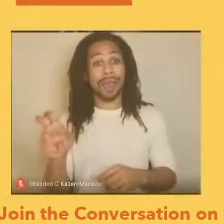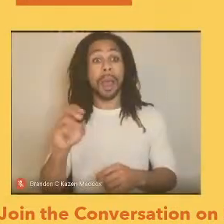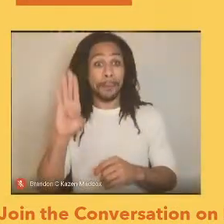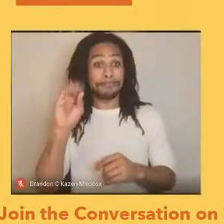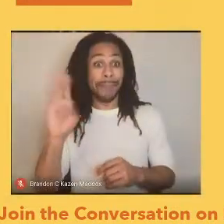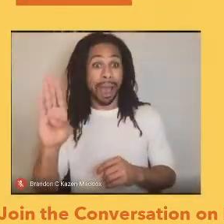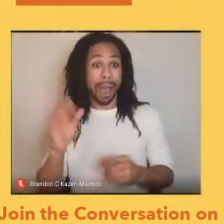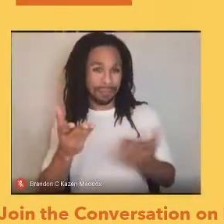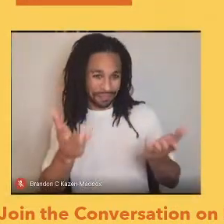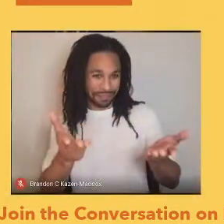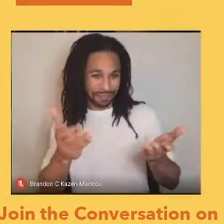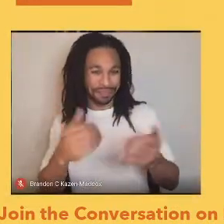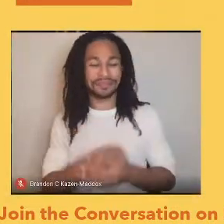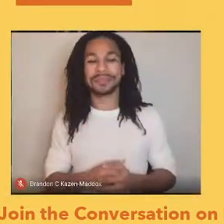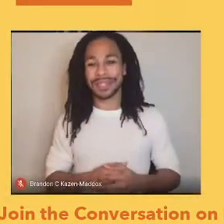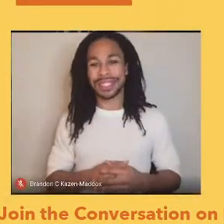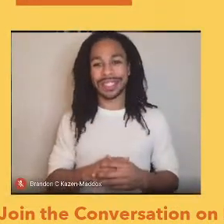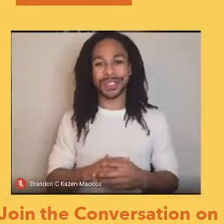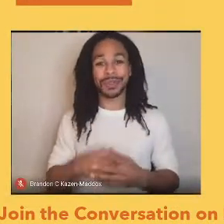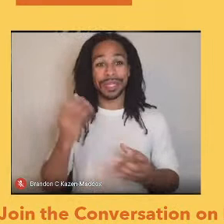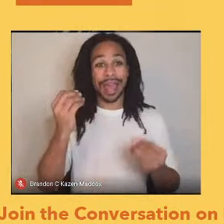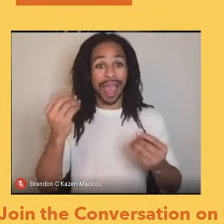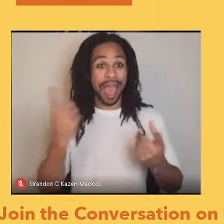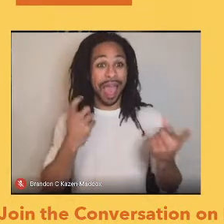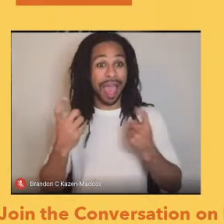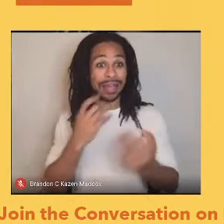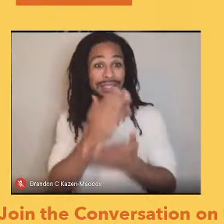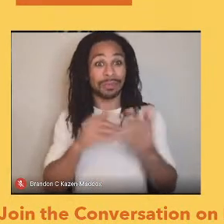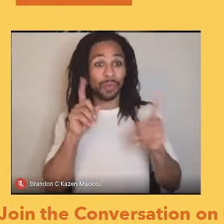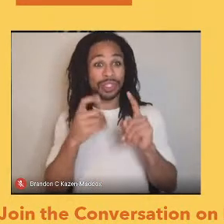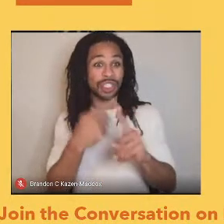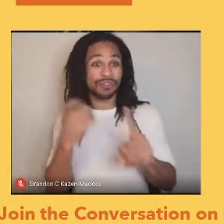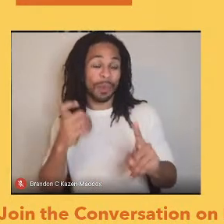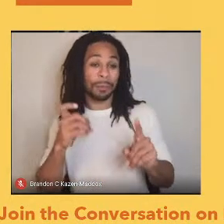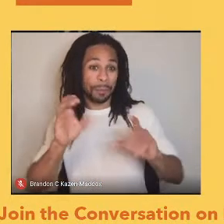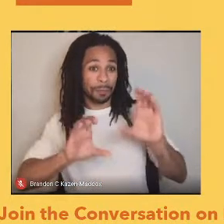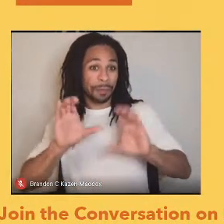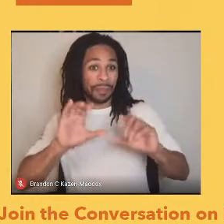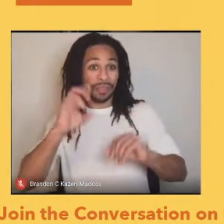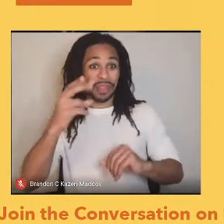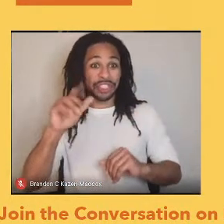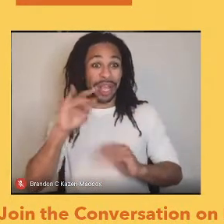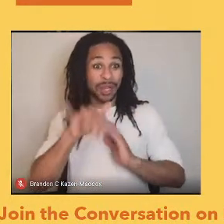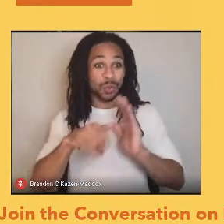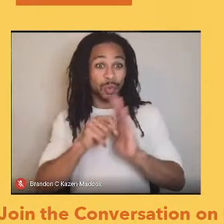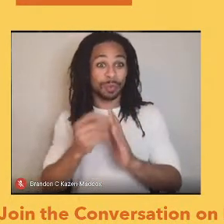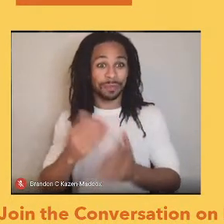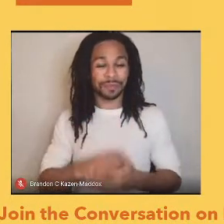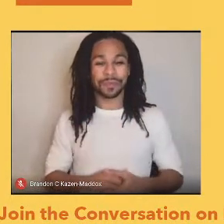to tell us some questions that have been asked in the chat. Bob. Cool.